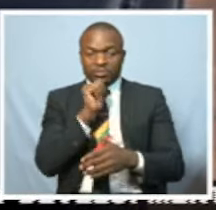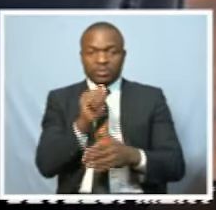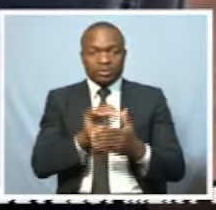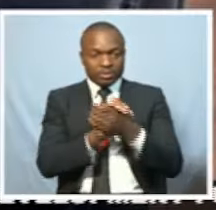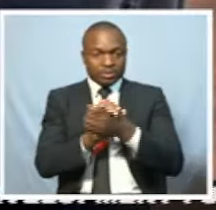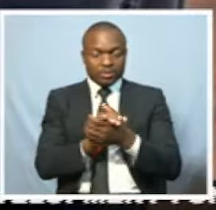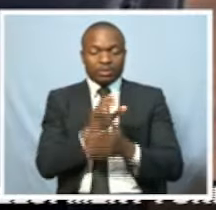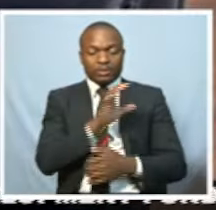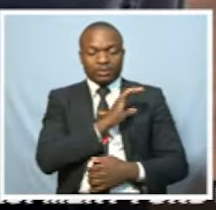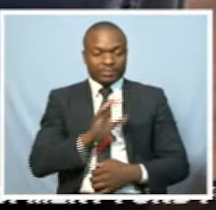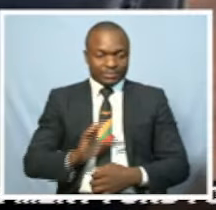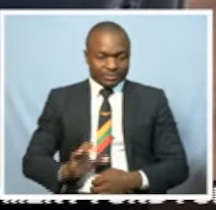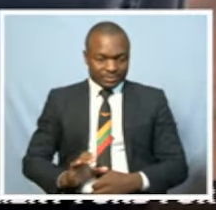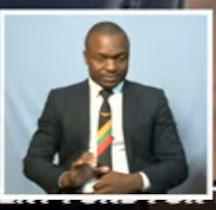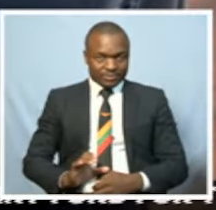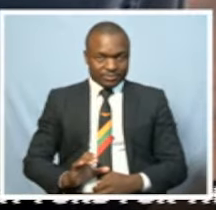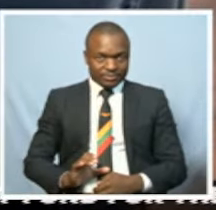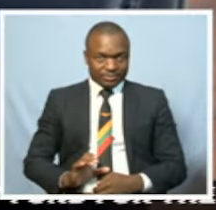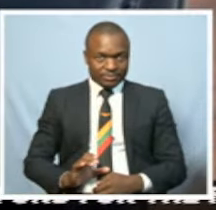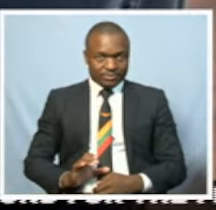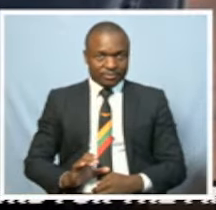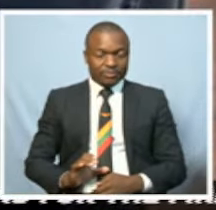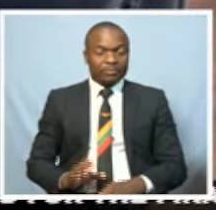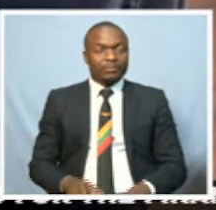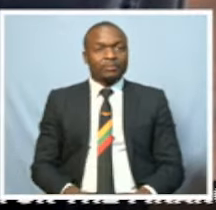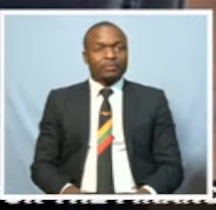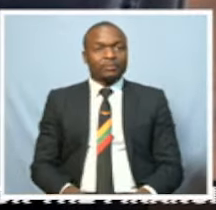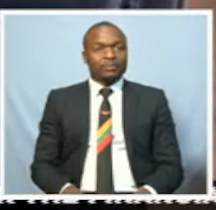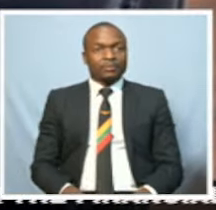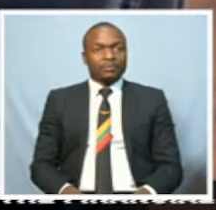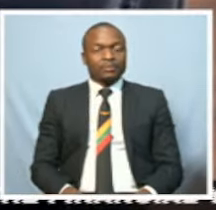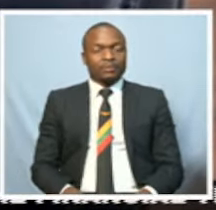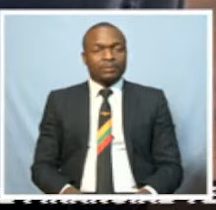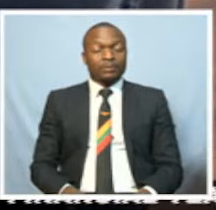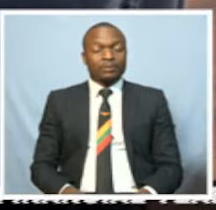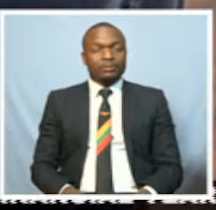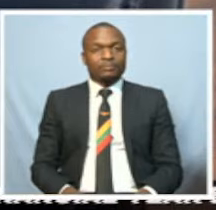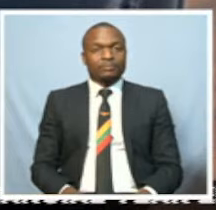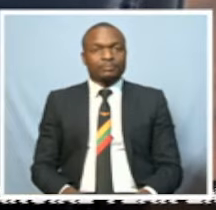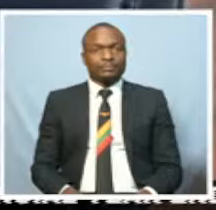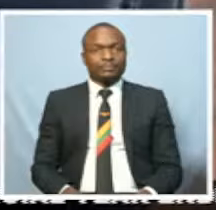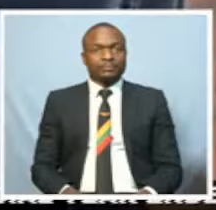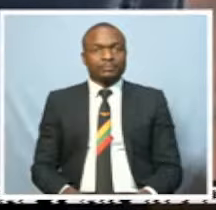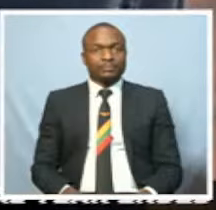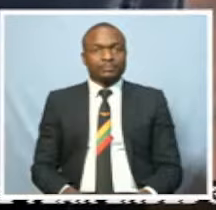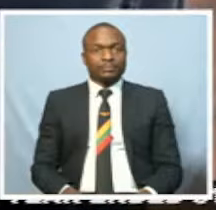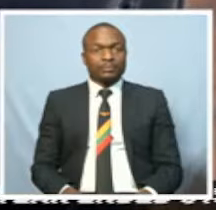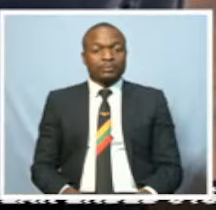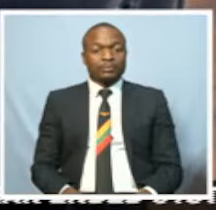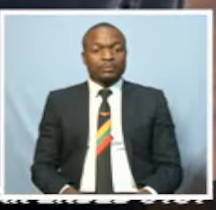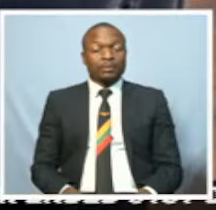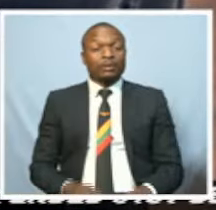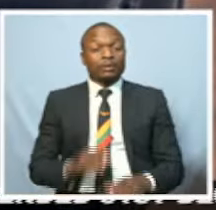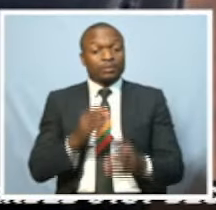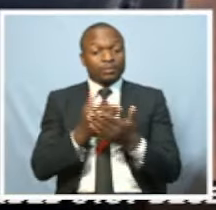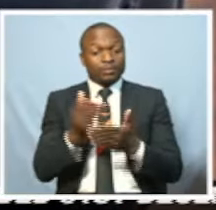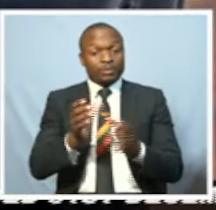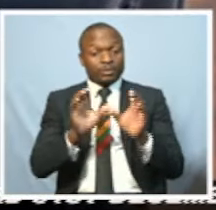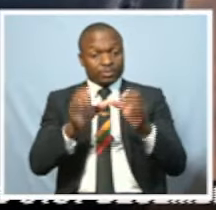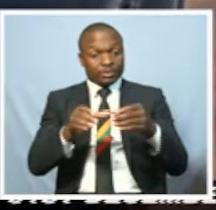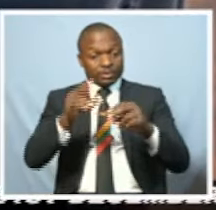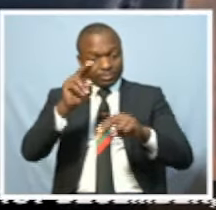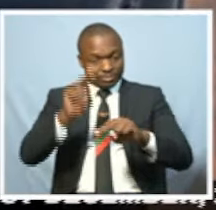cooperating contractor. It was until before we did the committee, the procurement